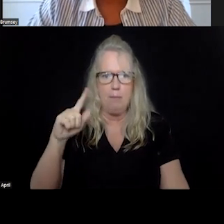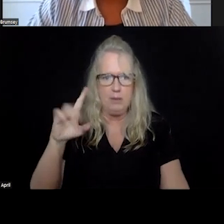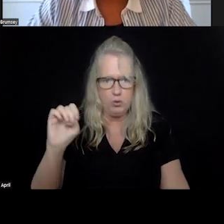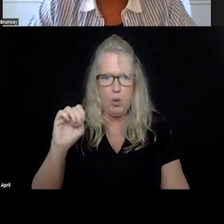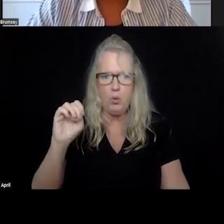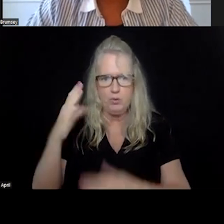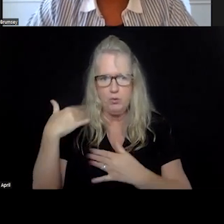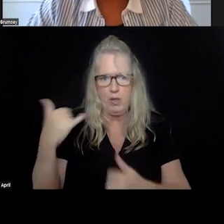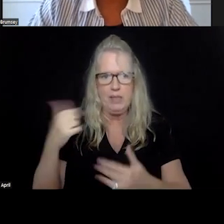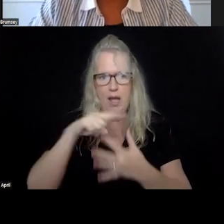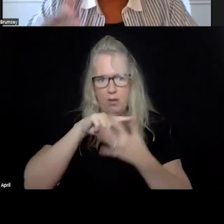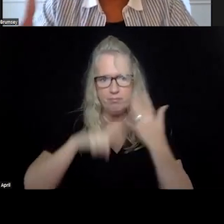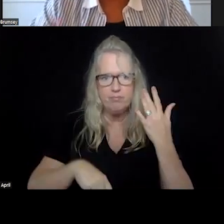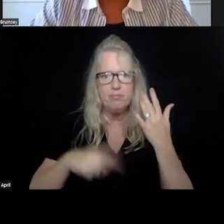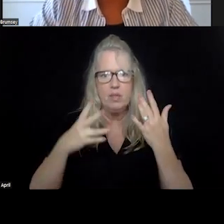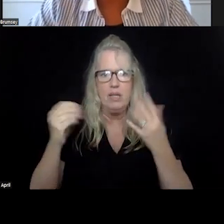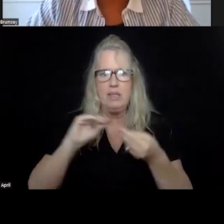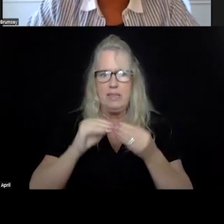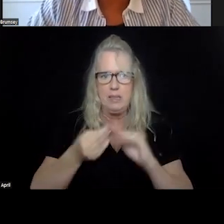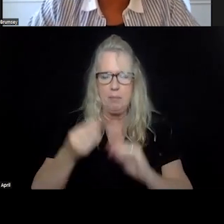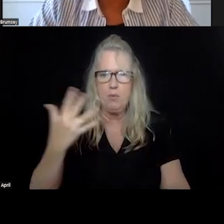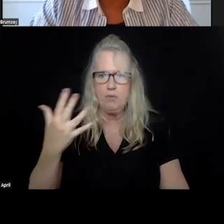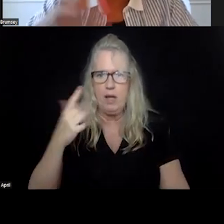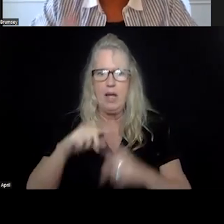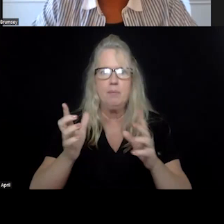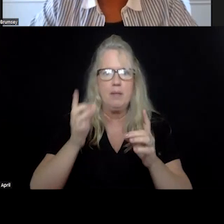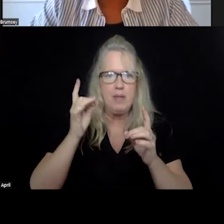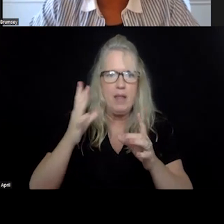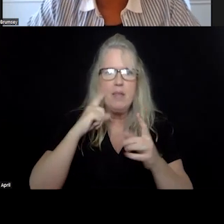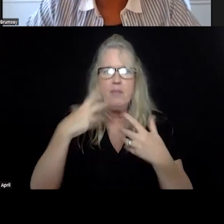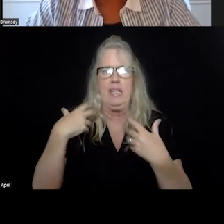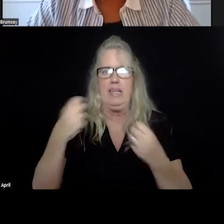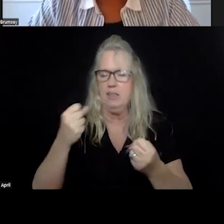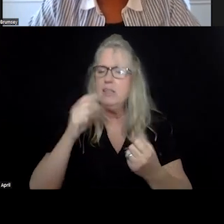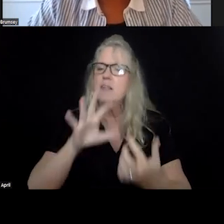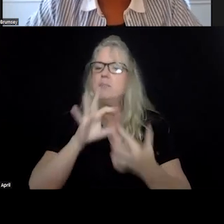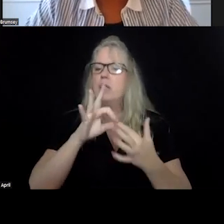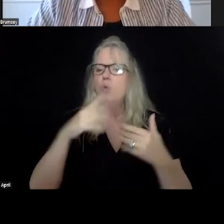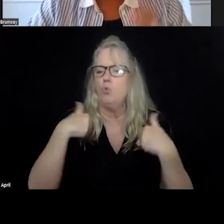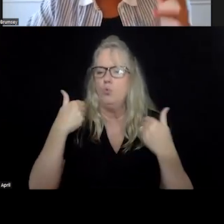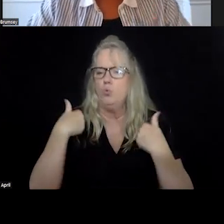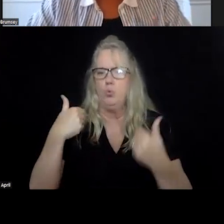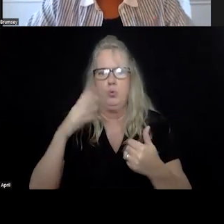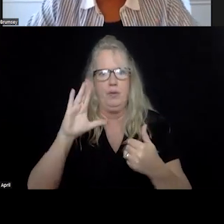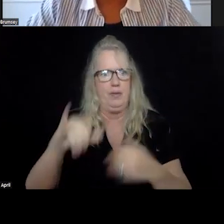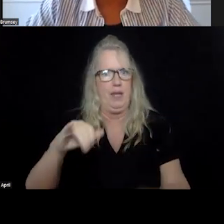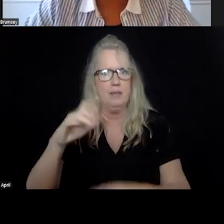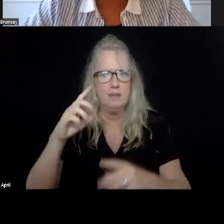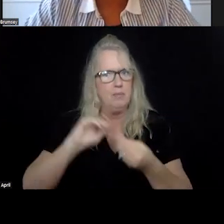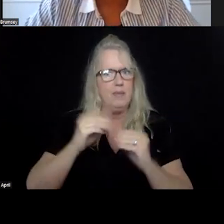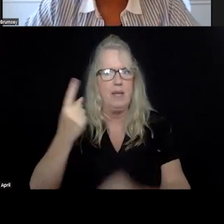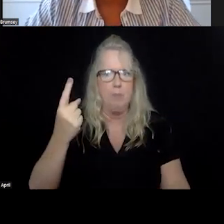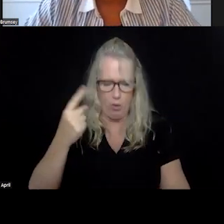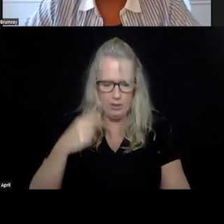viewership. Number 5, Crisis Receiving Center. The Special Youth Edition has been popular for a long time. It's the #1